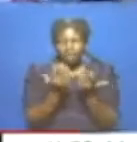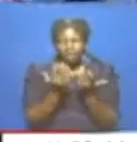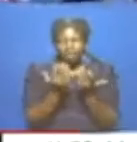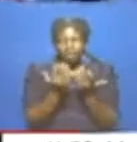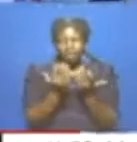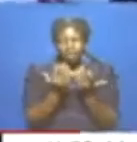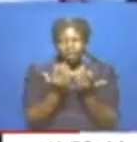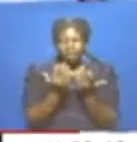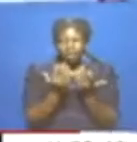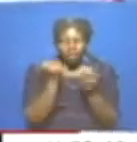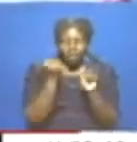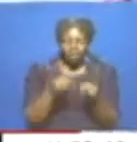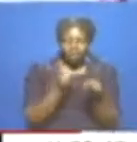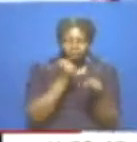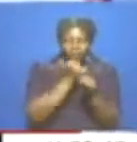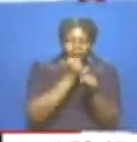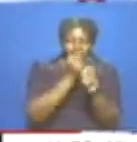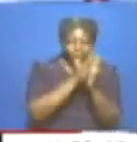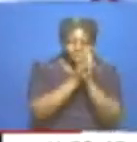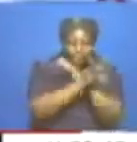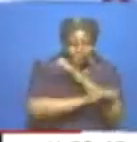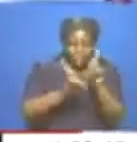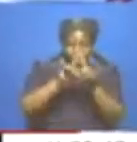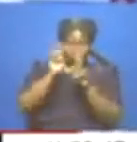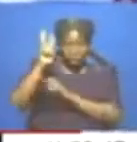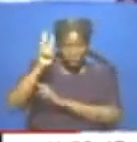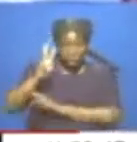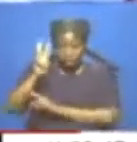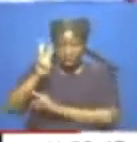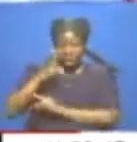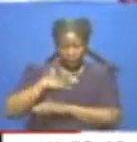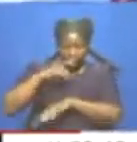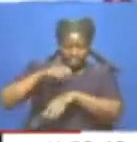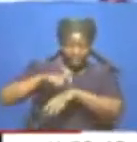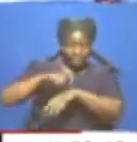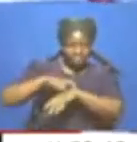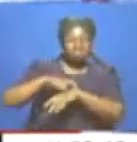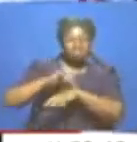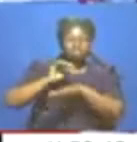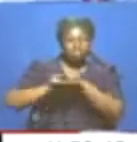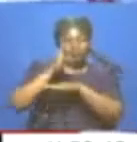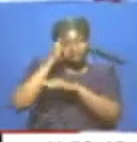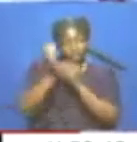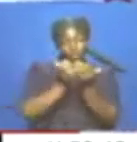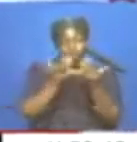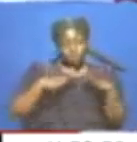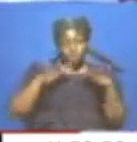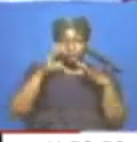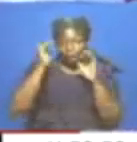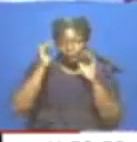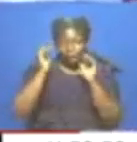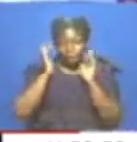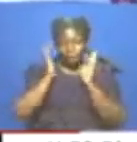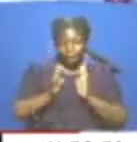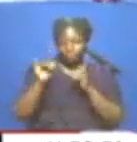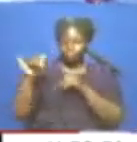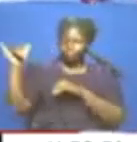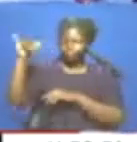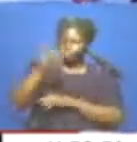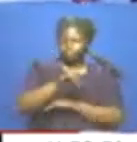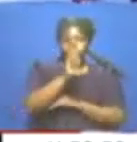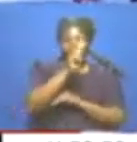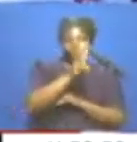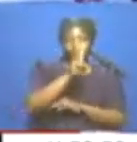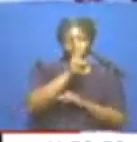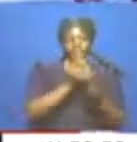here Wajir. Our timings is favorable to the business community, that somebody can fly into Wajir with other airlines in the morning and fly